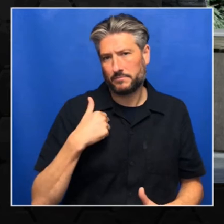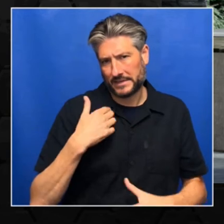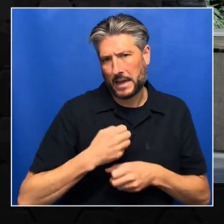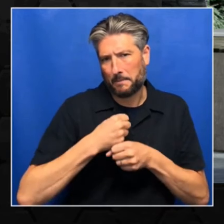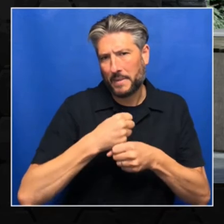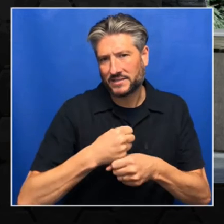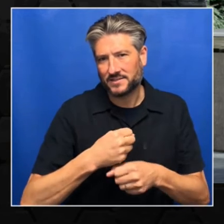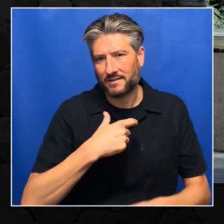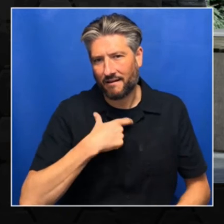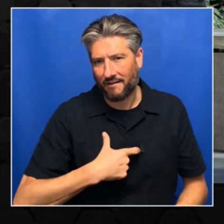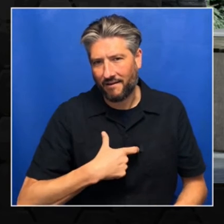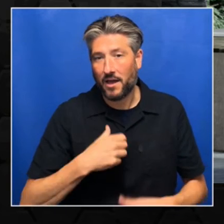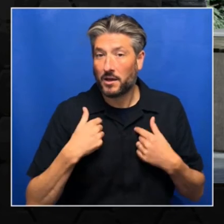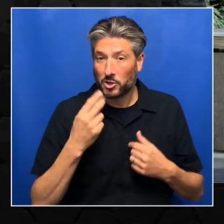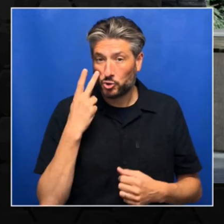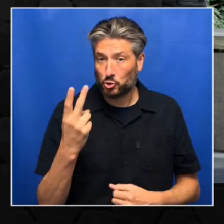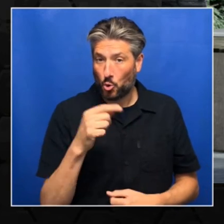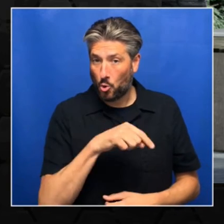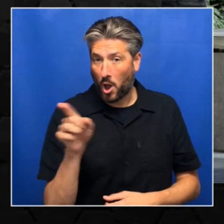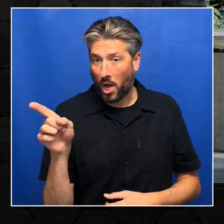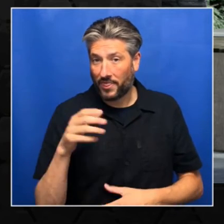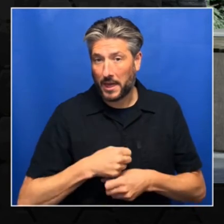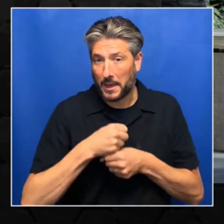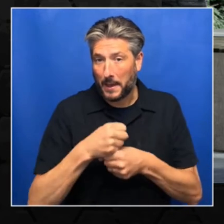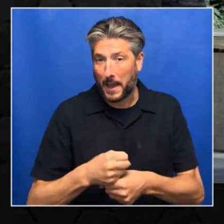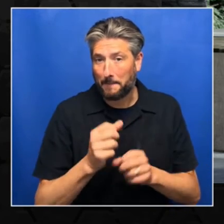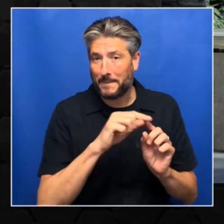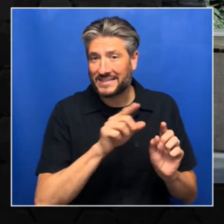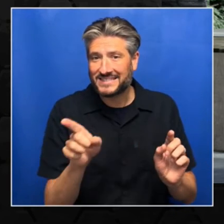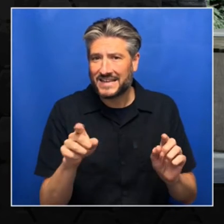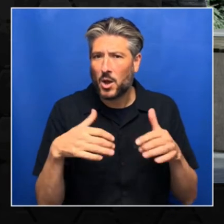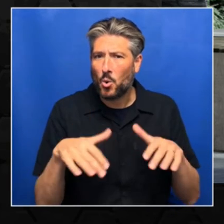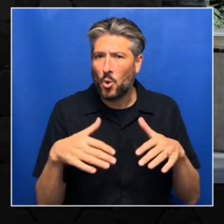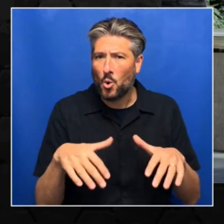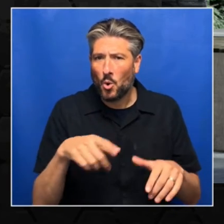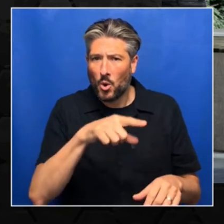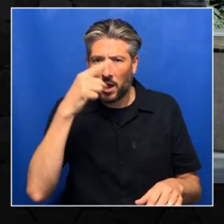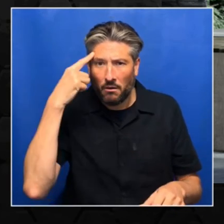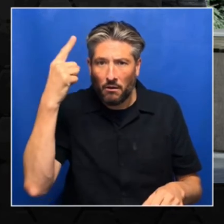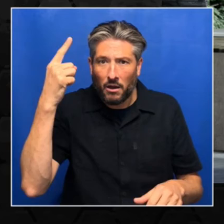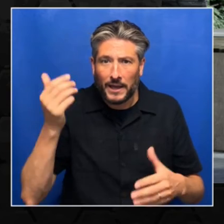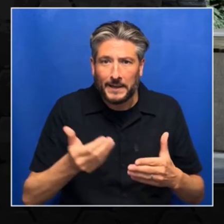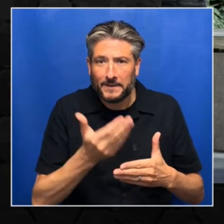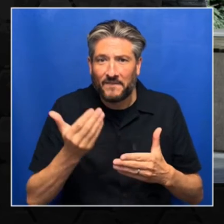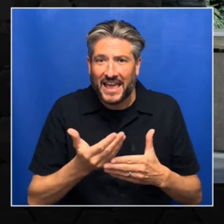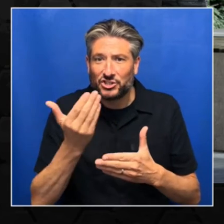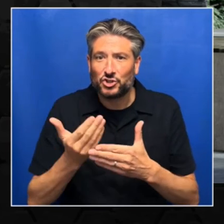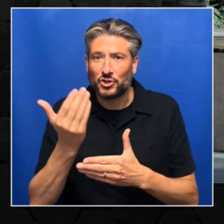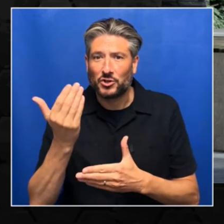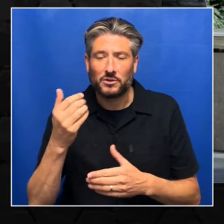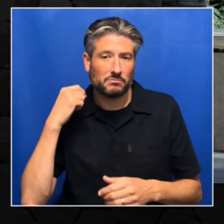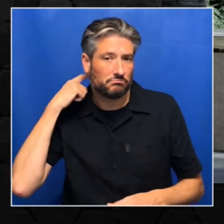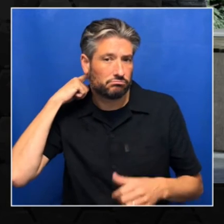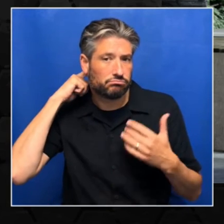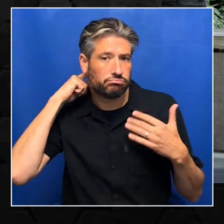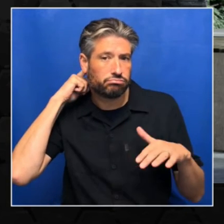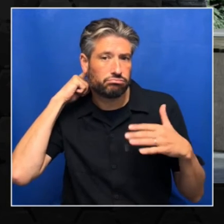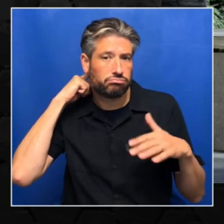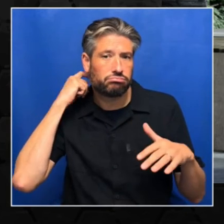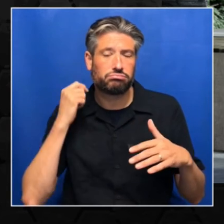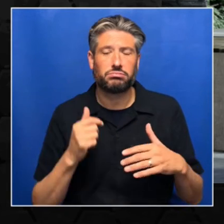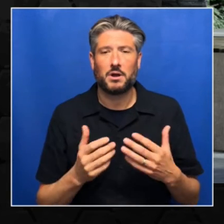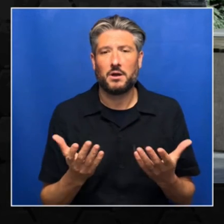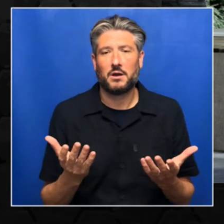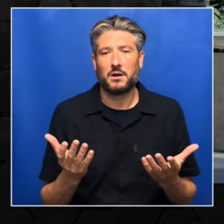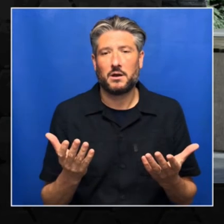these things works, like how computer vision, where, you're just placing your mobile and then you can, the mobile is like, okay,